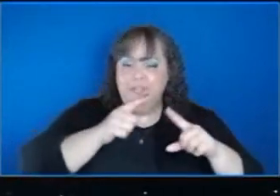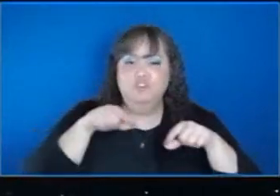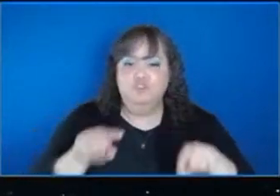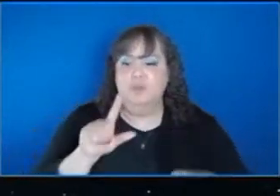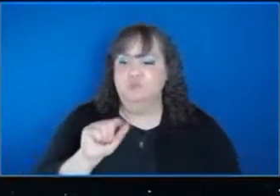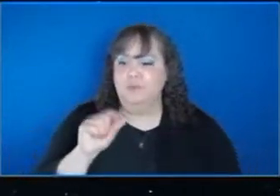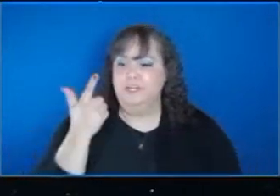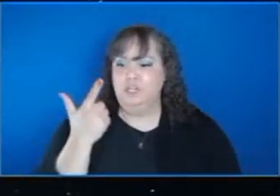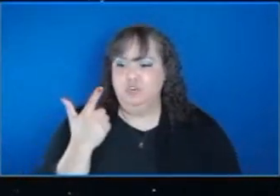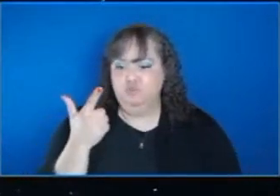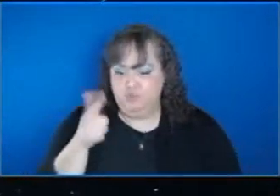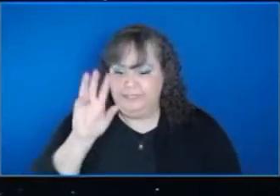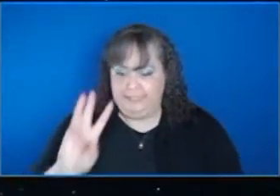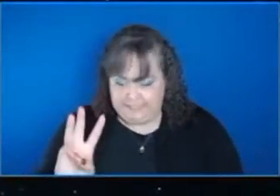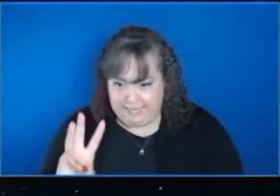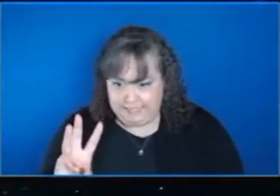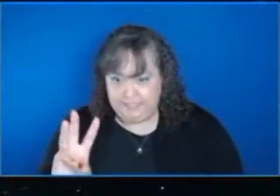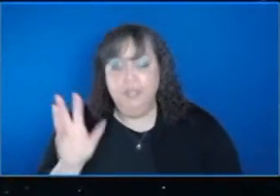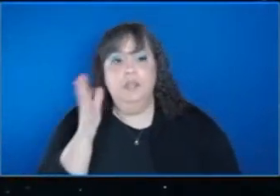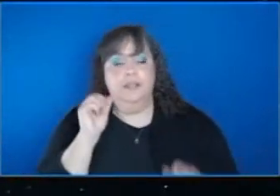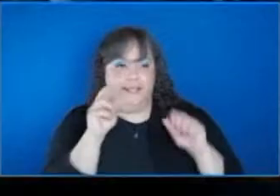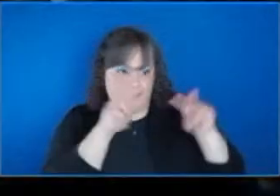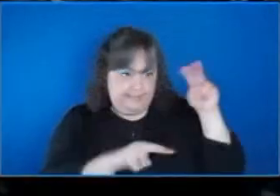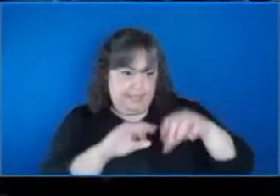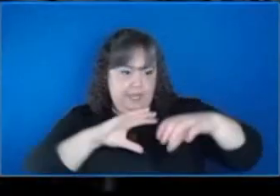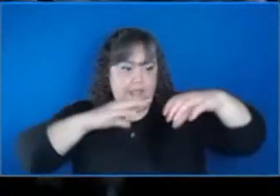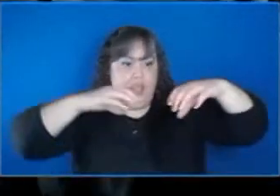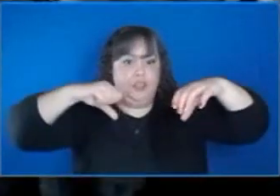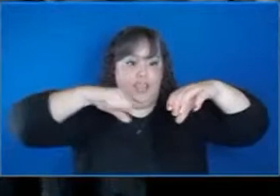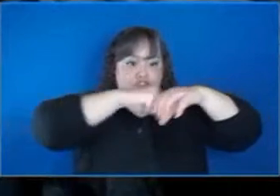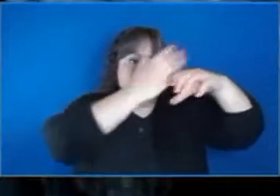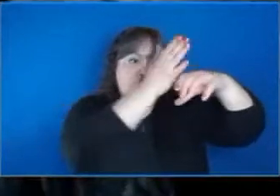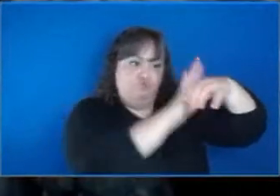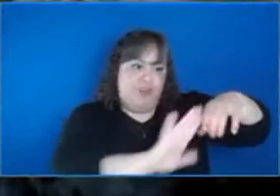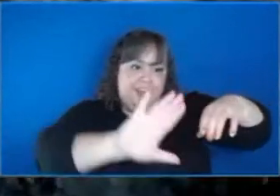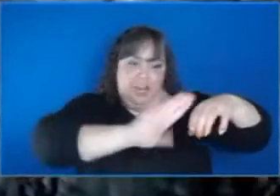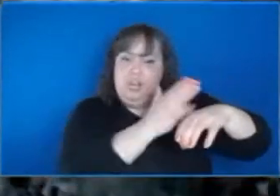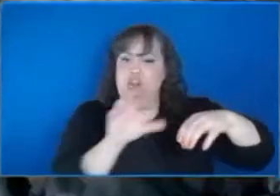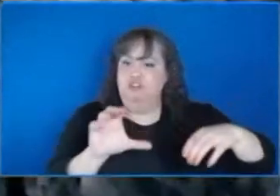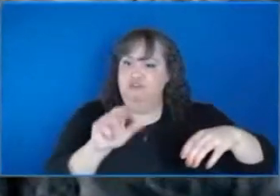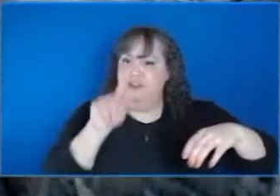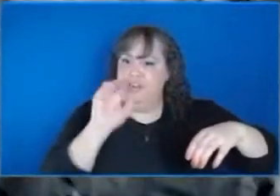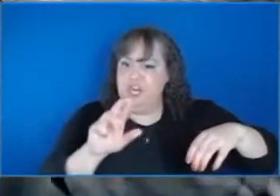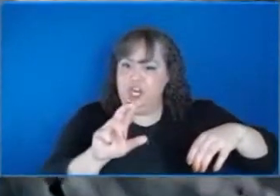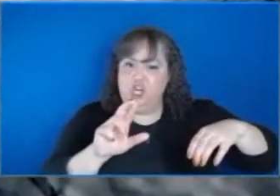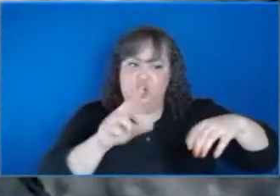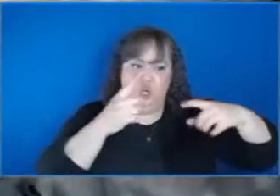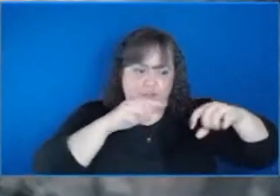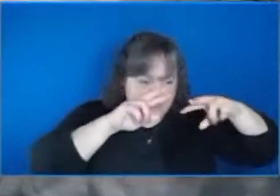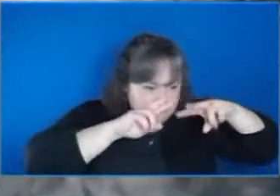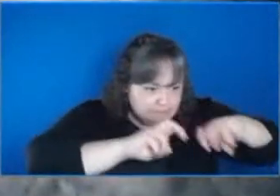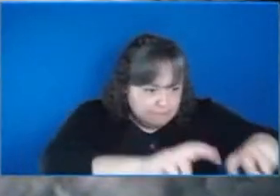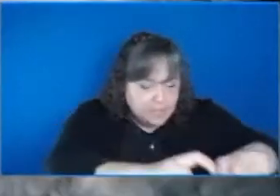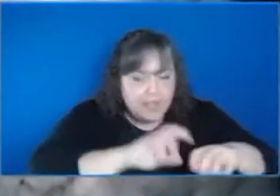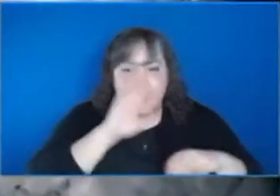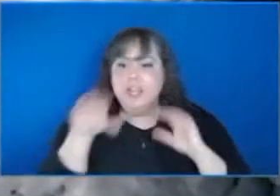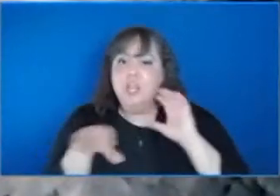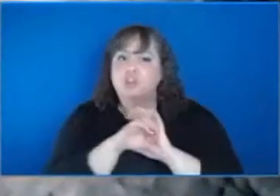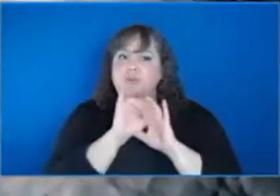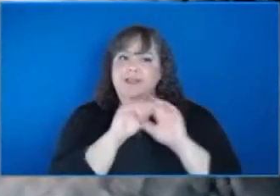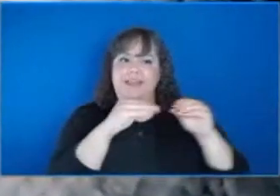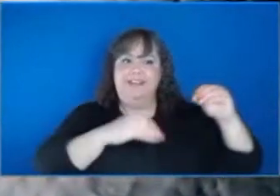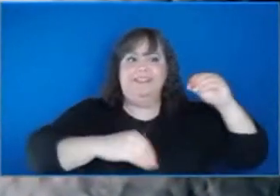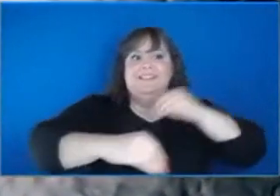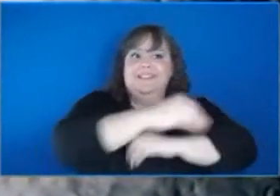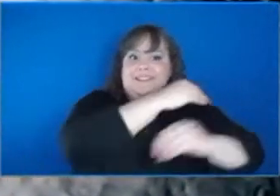be great. They'll be able to see the crater made by DART. They'll be able to get the mass of Dimorphos and really characterize the system even more. So along with all of everything that Lori